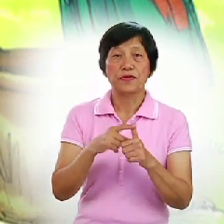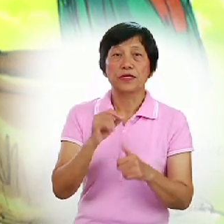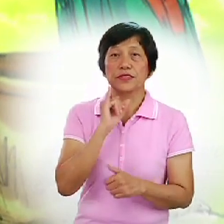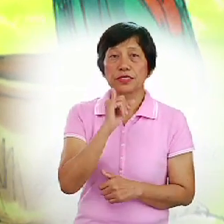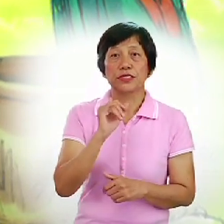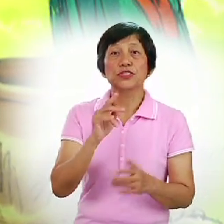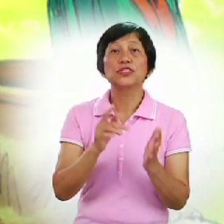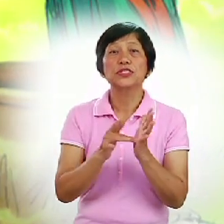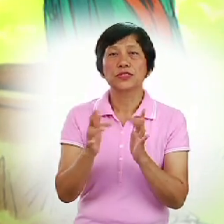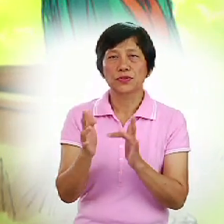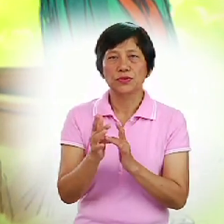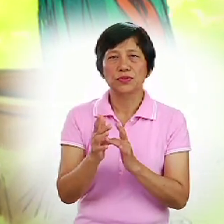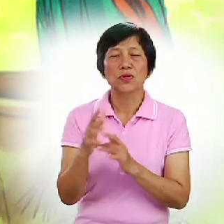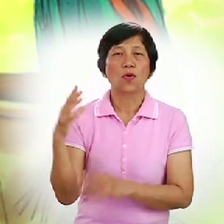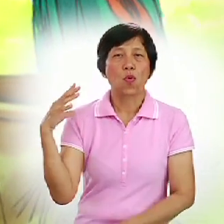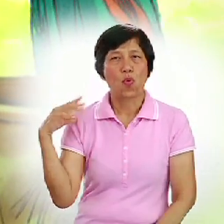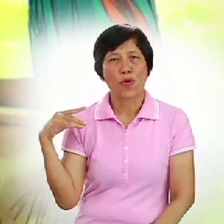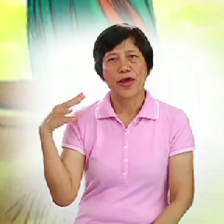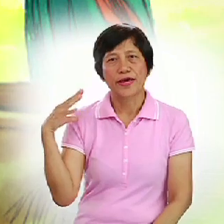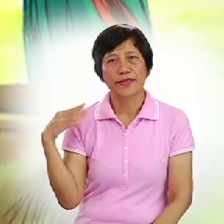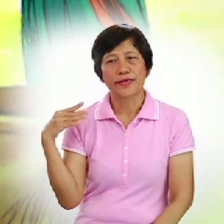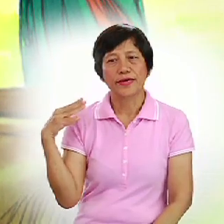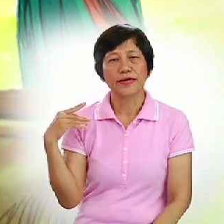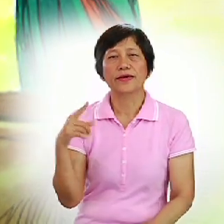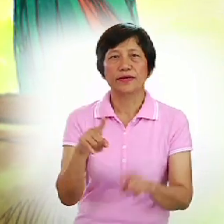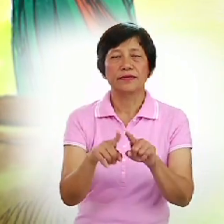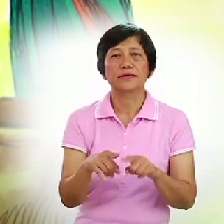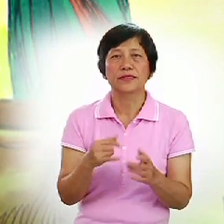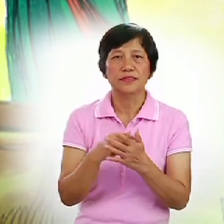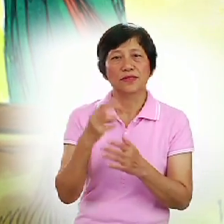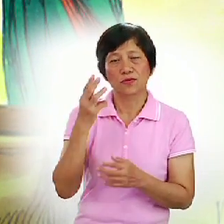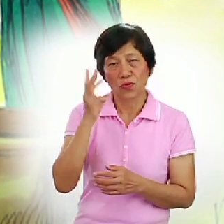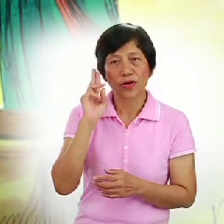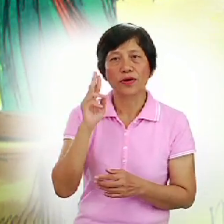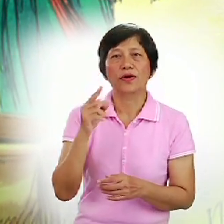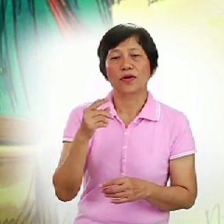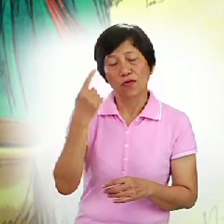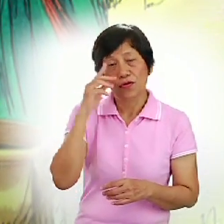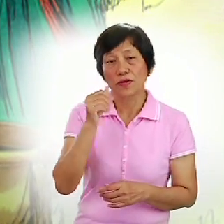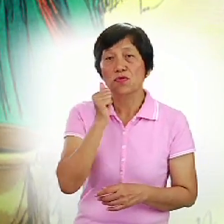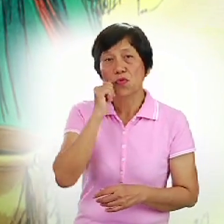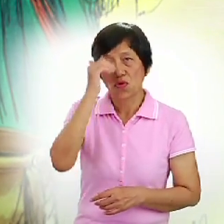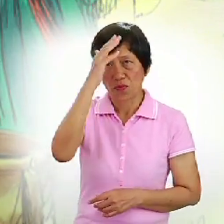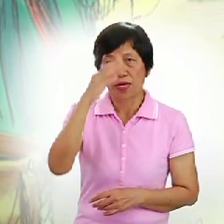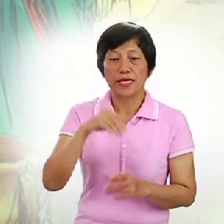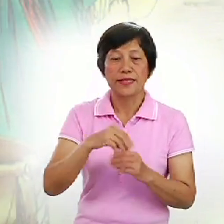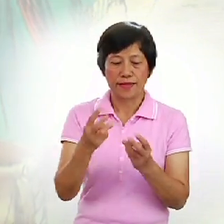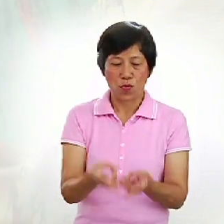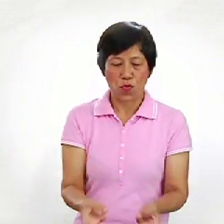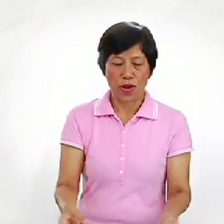Jesus waiting, as it were, for the woman in the well.